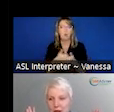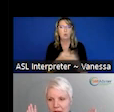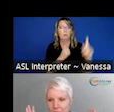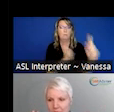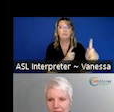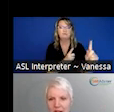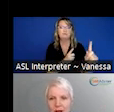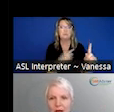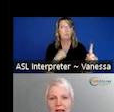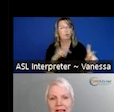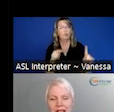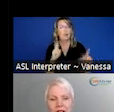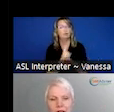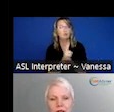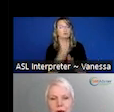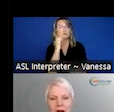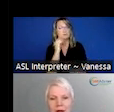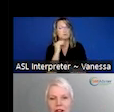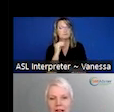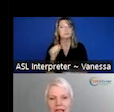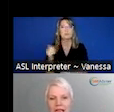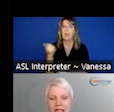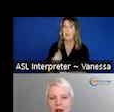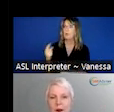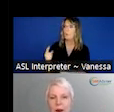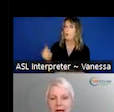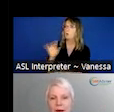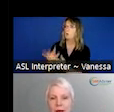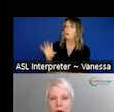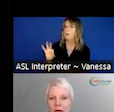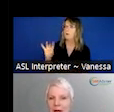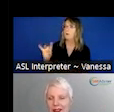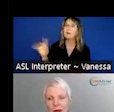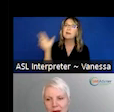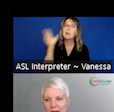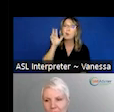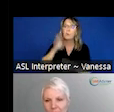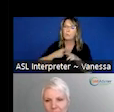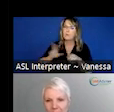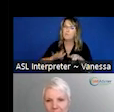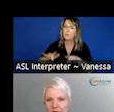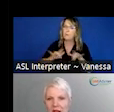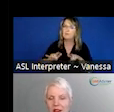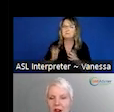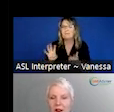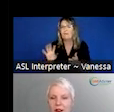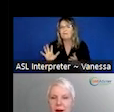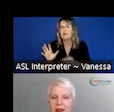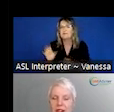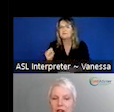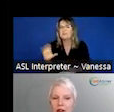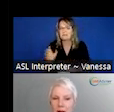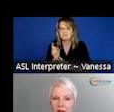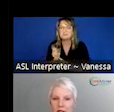the user experience. Individuals who outreach 988 hear a brief recorded message, only about 45 seconds, that offers